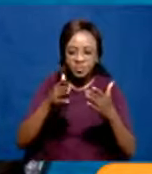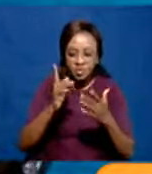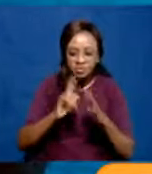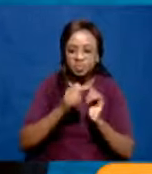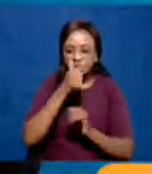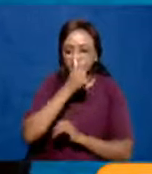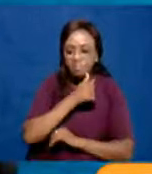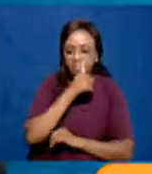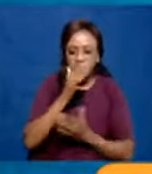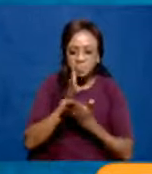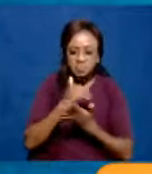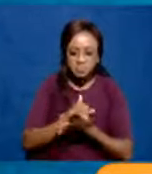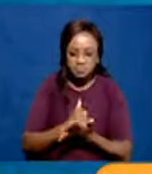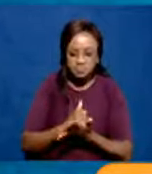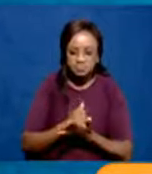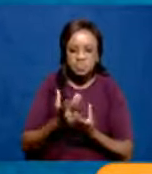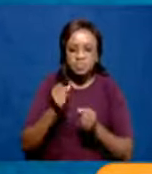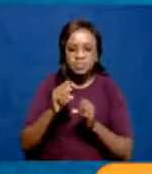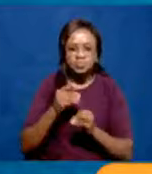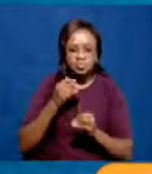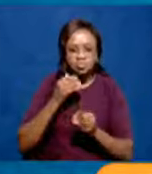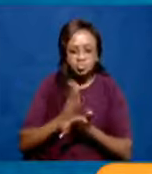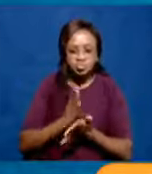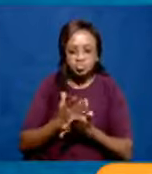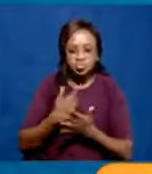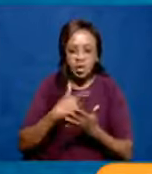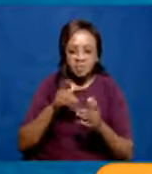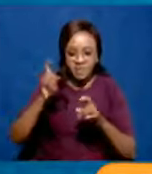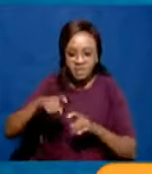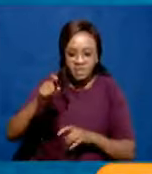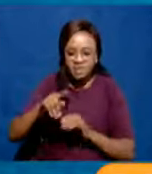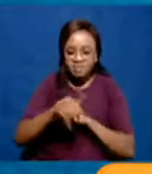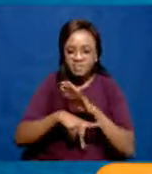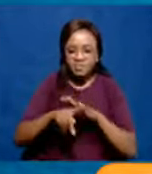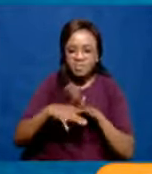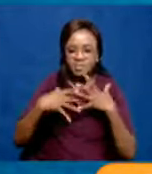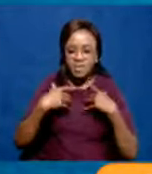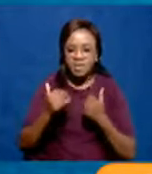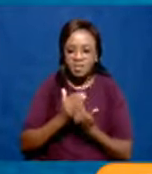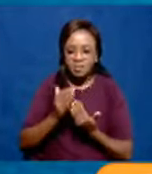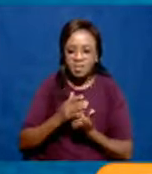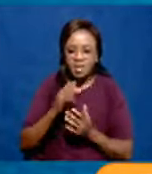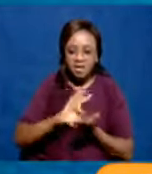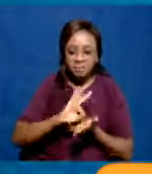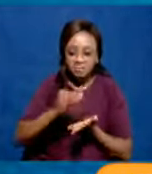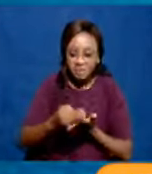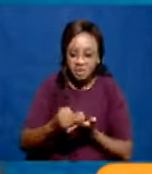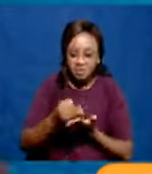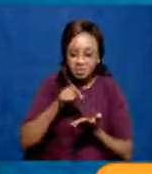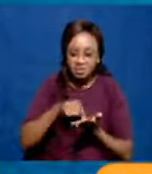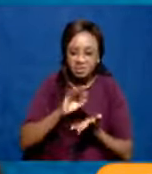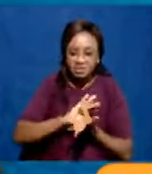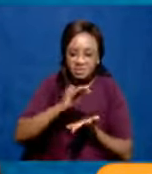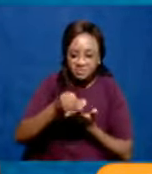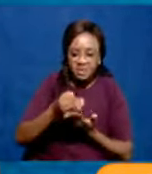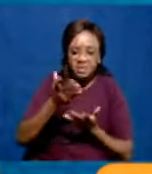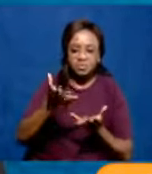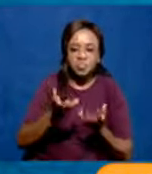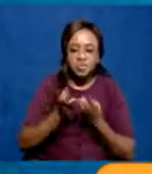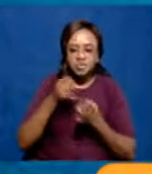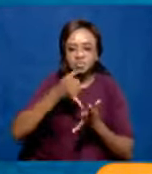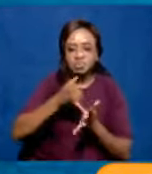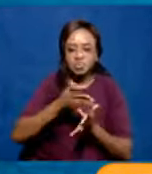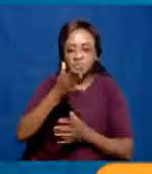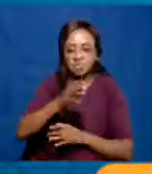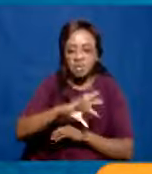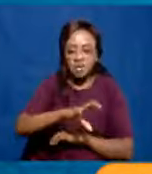sector. And that's why we are saying there's actual need that the primary healthcare fund, which ought to be in the counties,